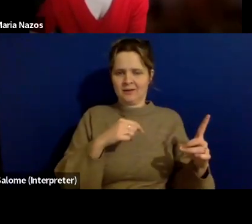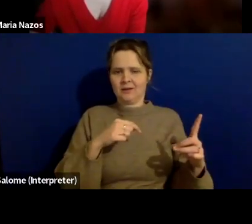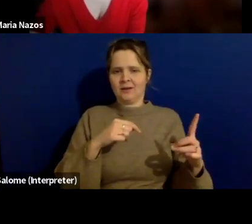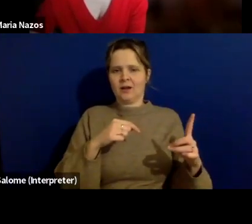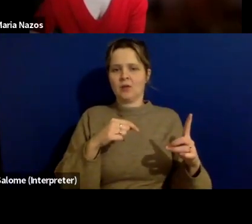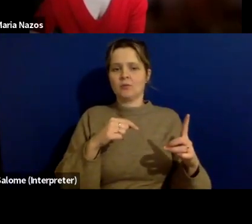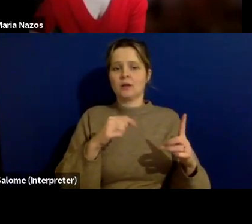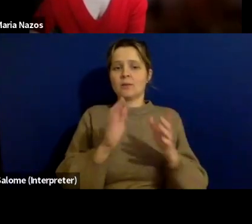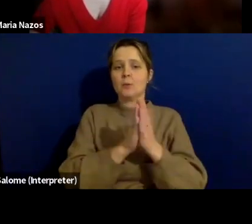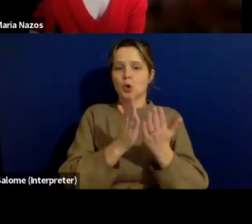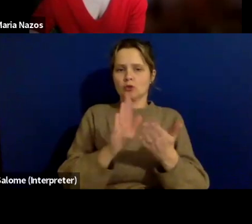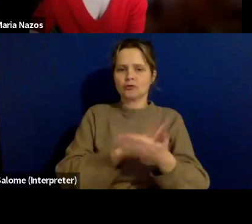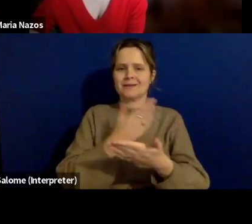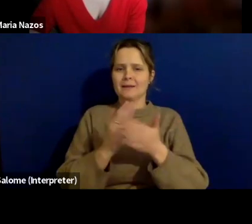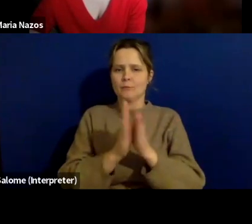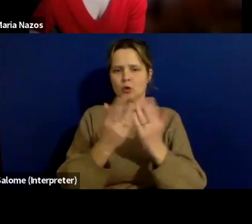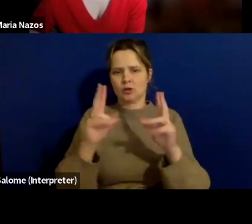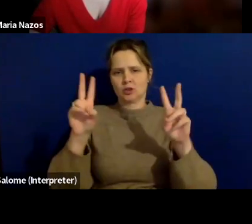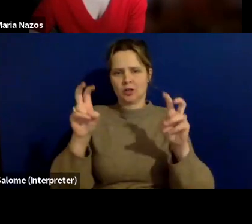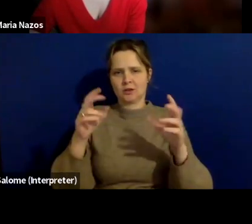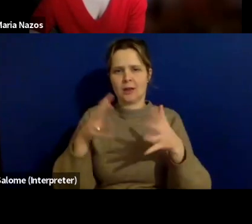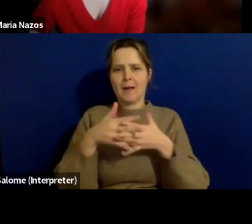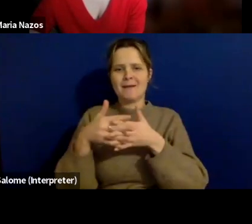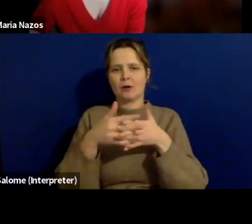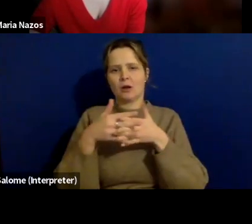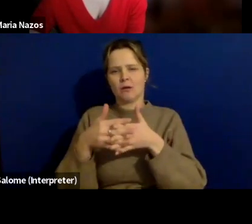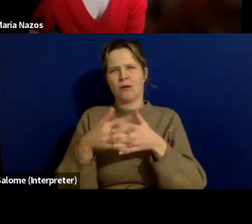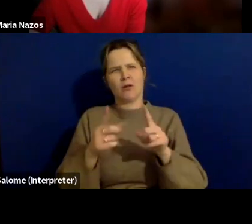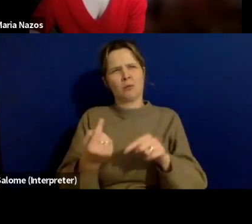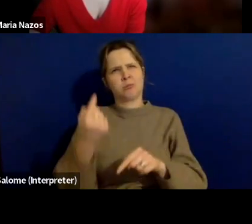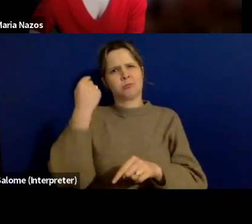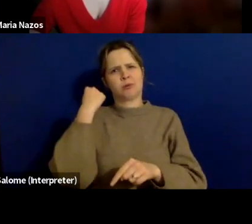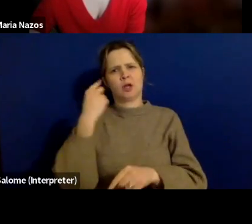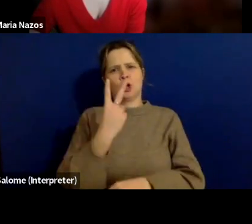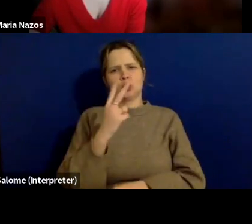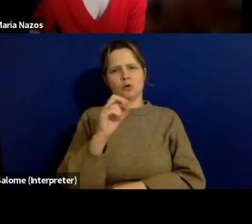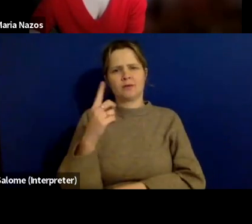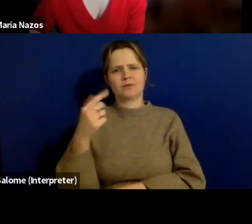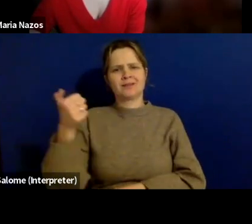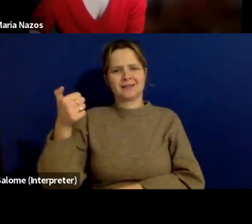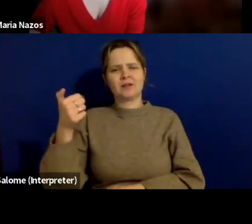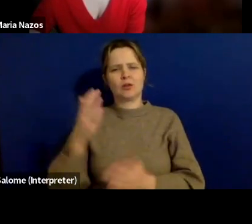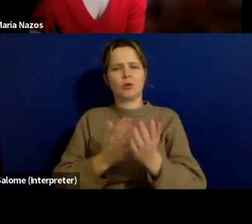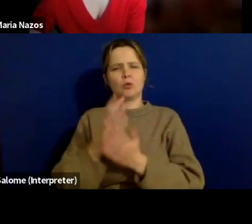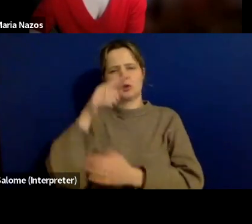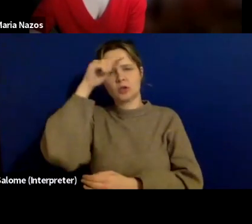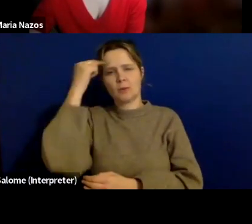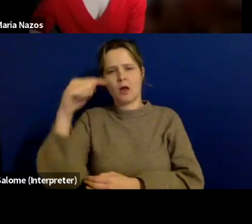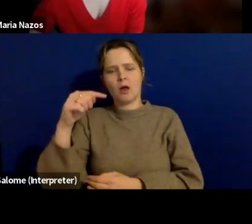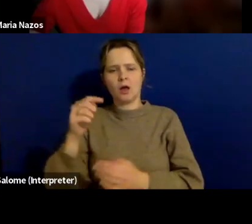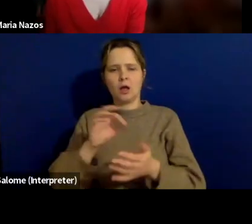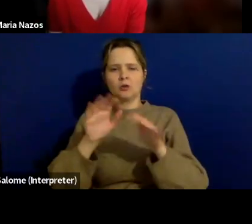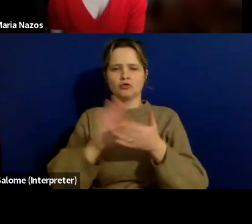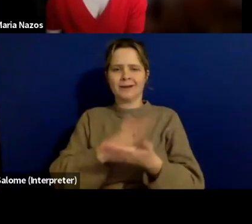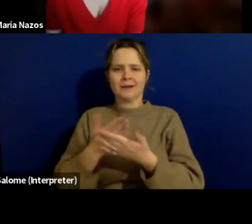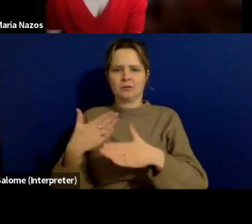first book together, Homerica, back in 2016 now, over a summer. And I will say one